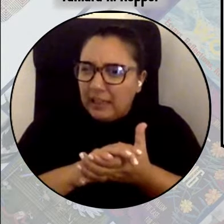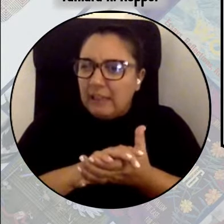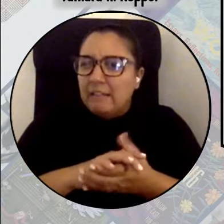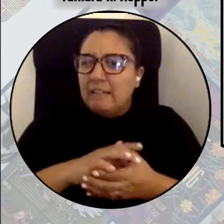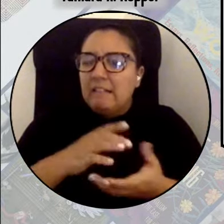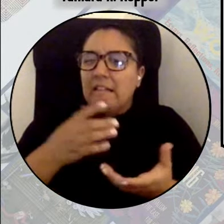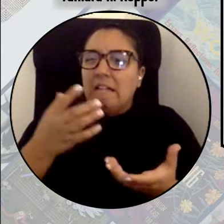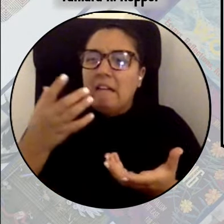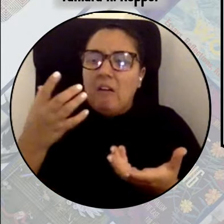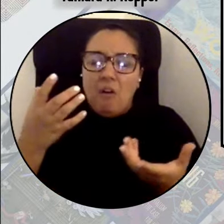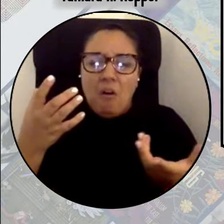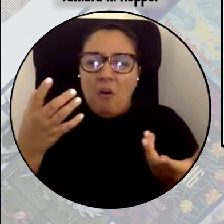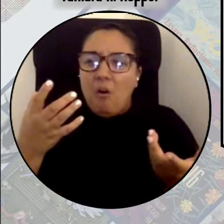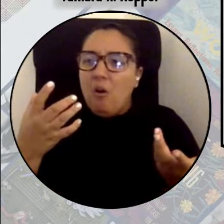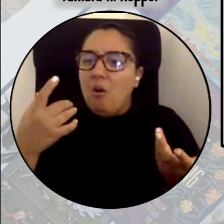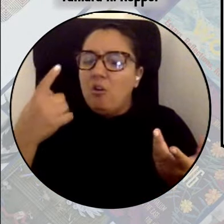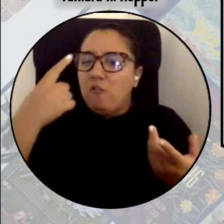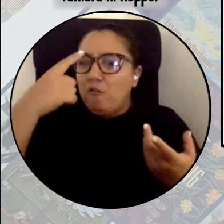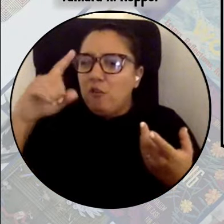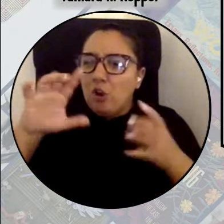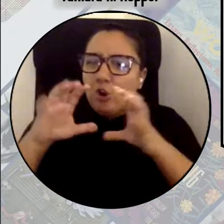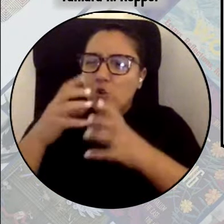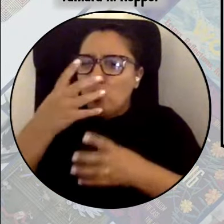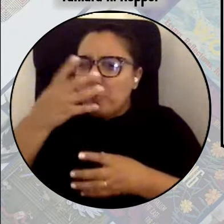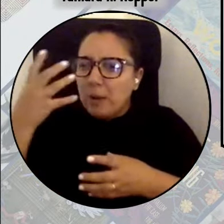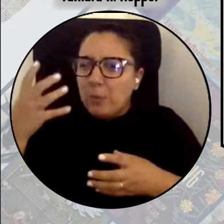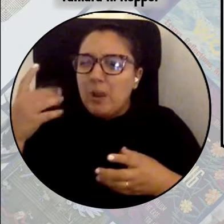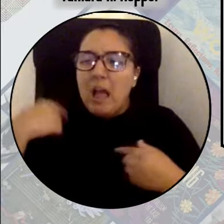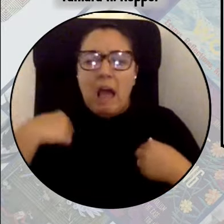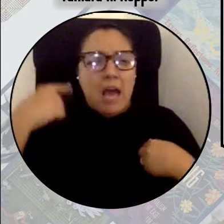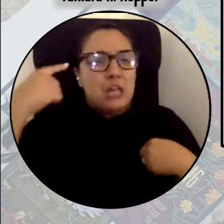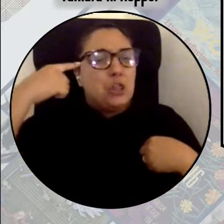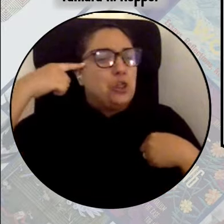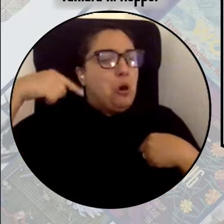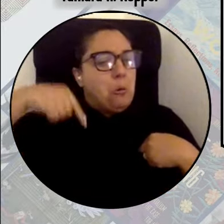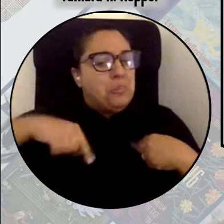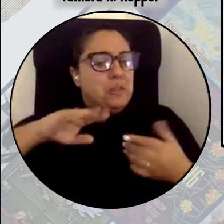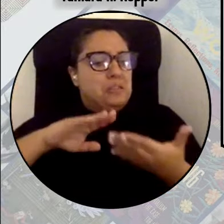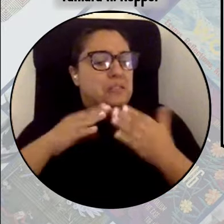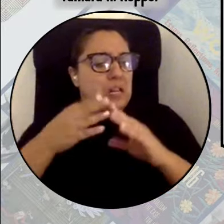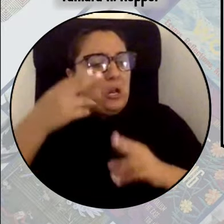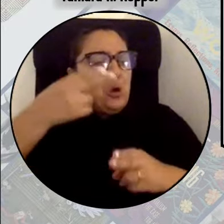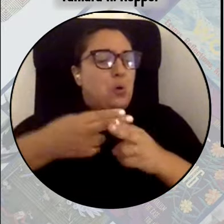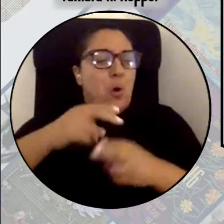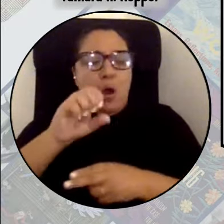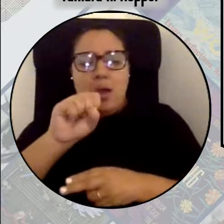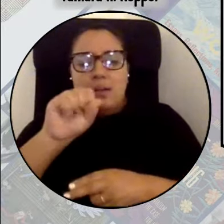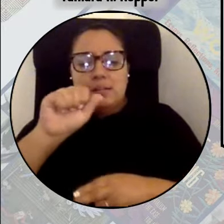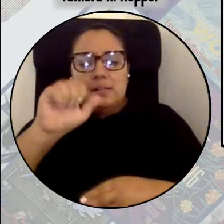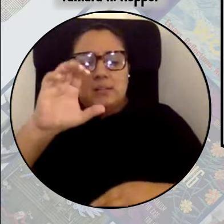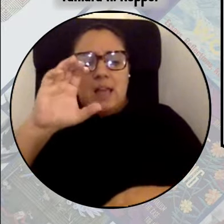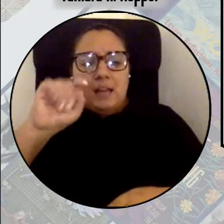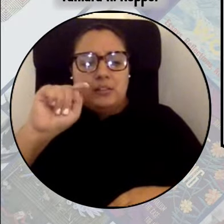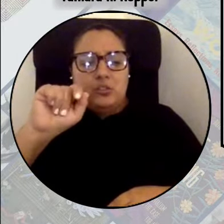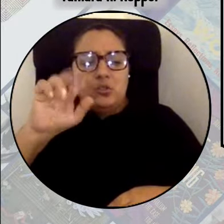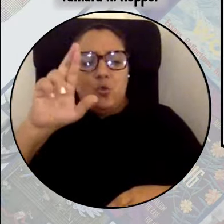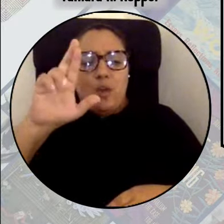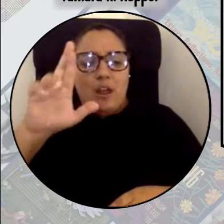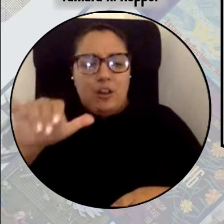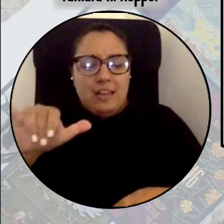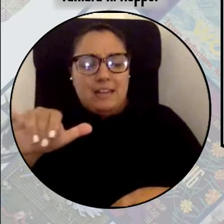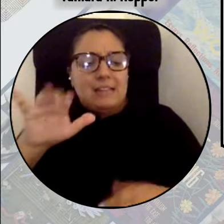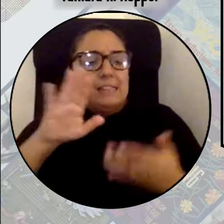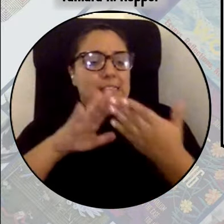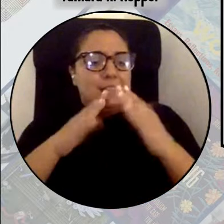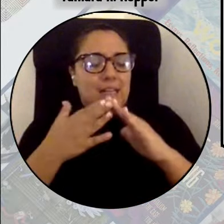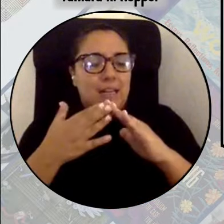we were in a sanctuary city. And so people use the term sanctuary city in a lot of different ways. The thing is, on a very broad